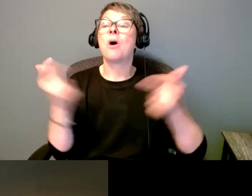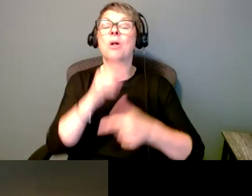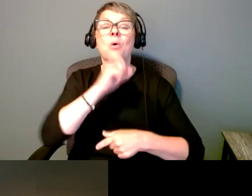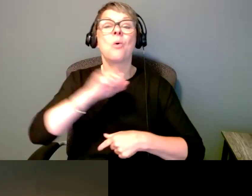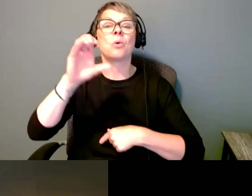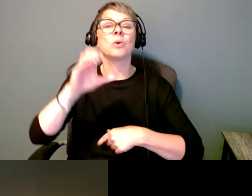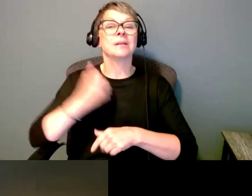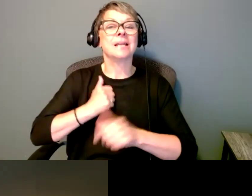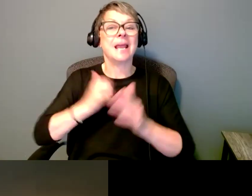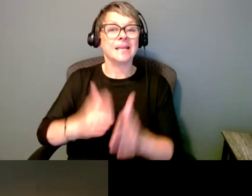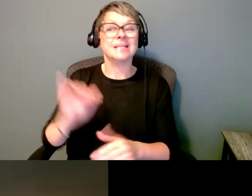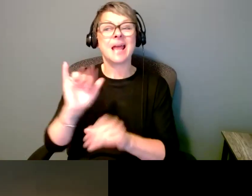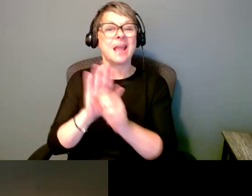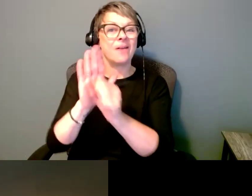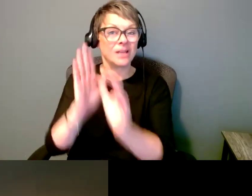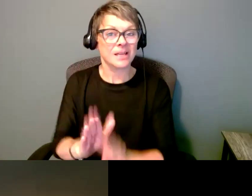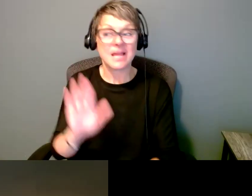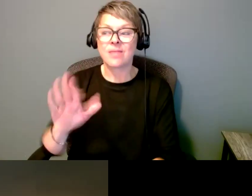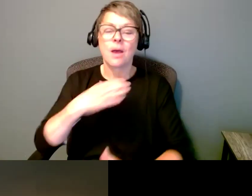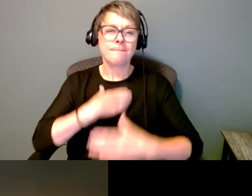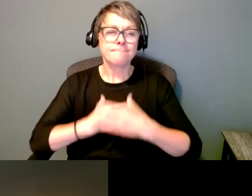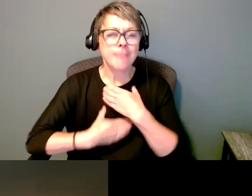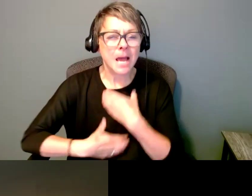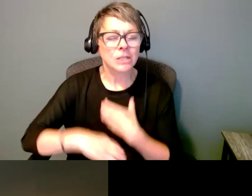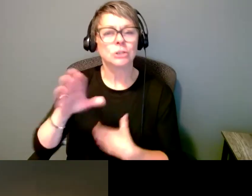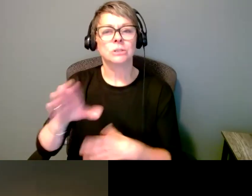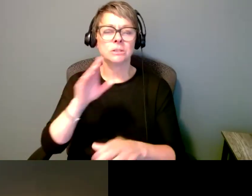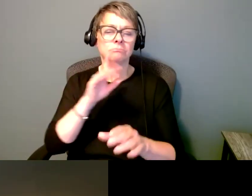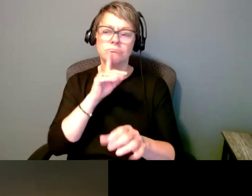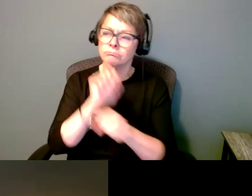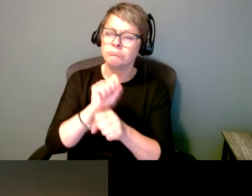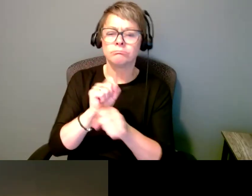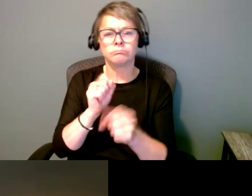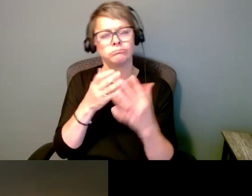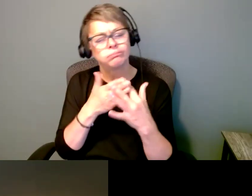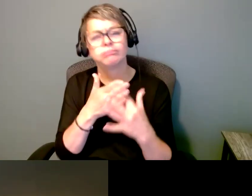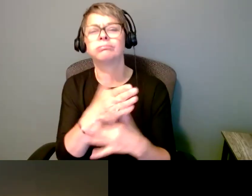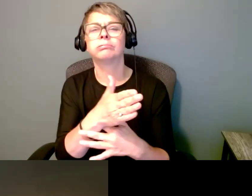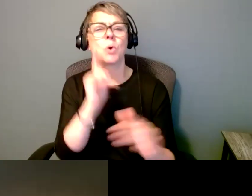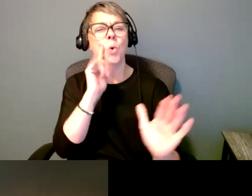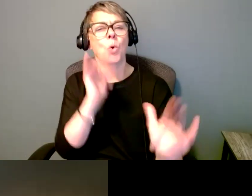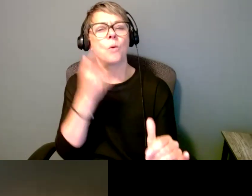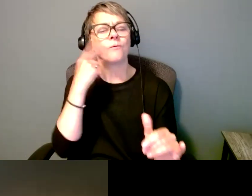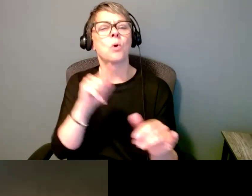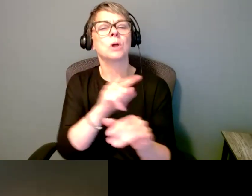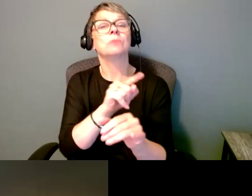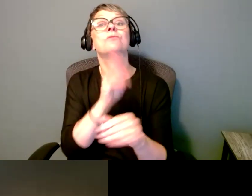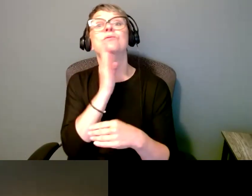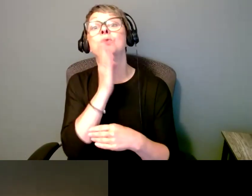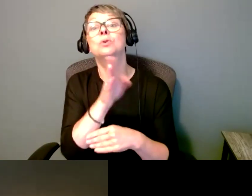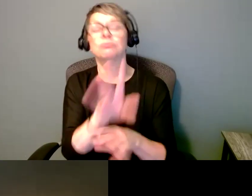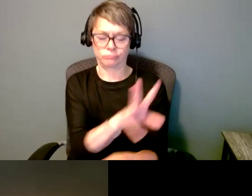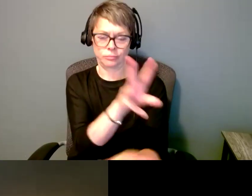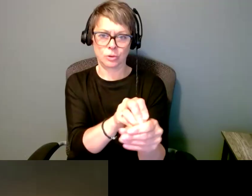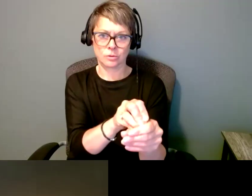advocates whose passion and determination inspire progress and hope for a more inclusive future. Together, we are making